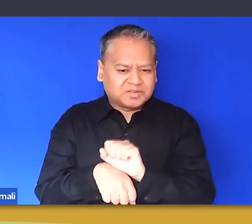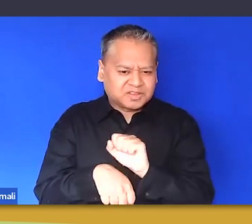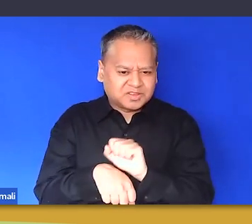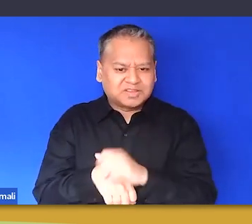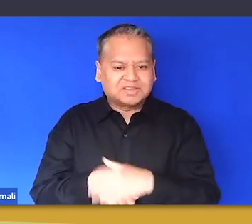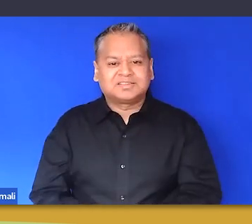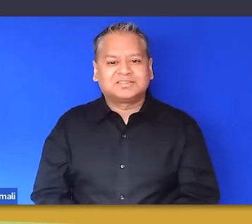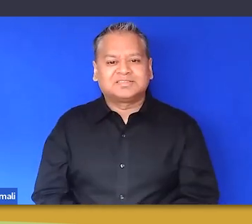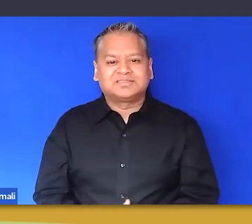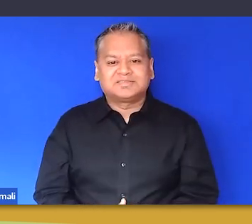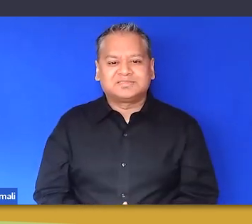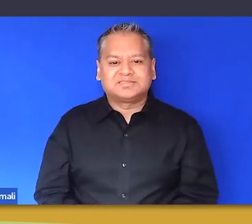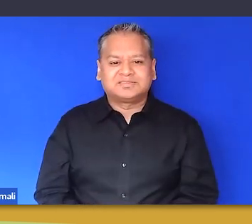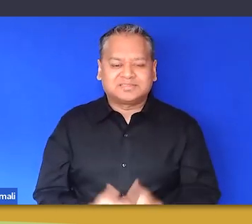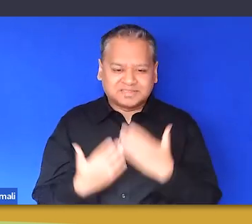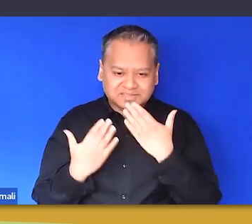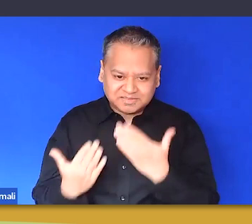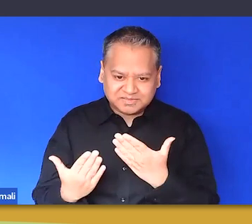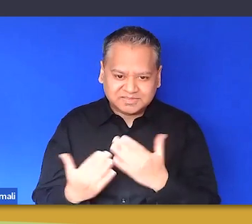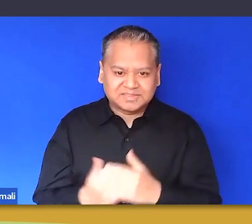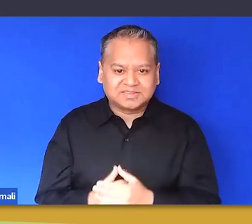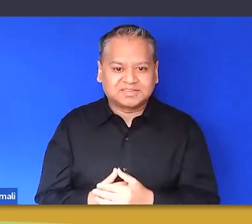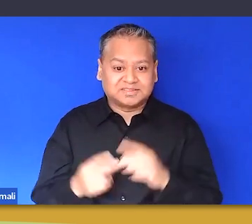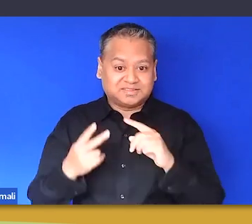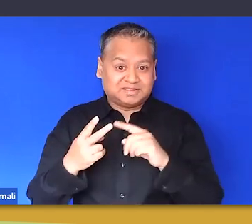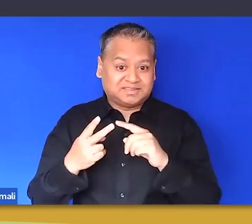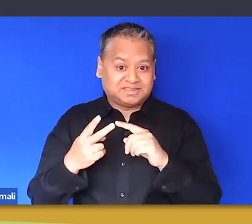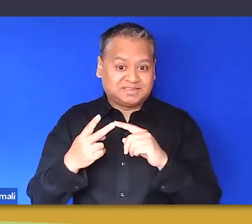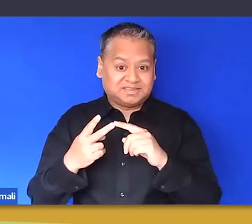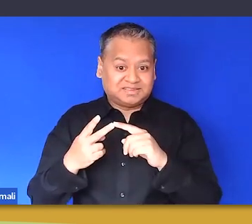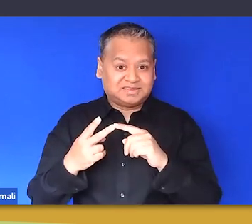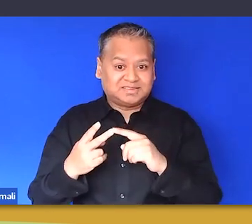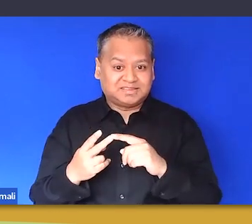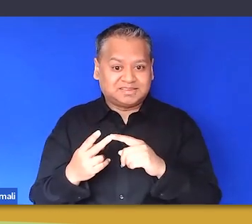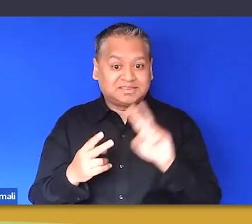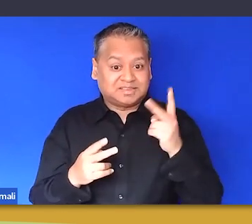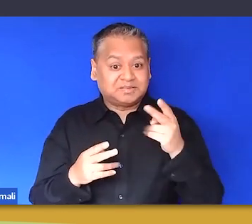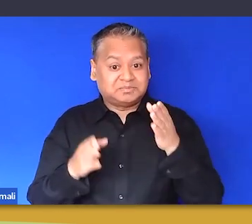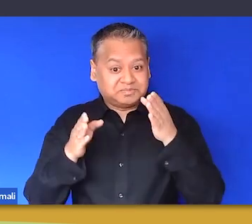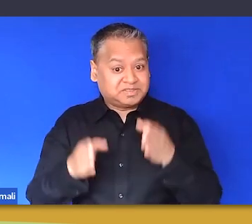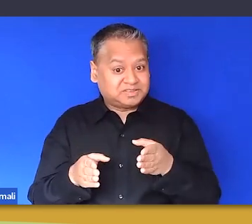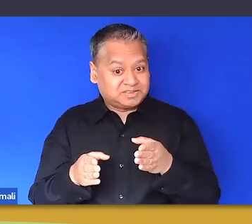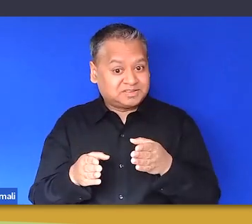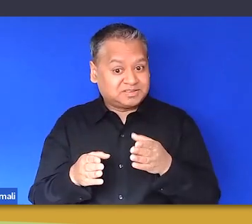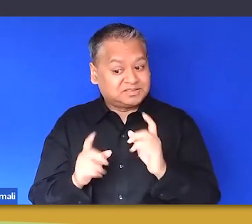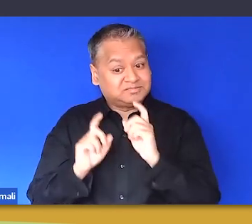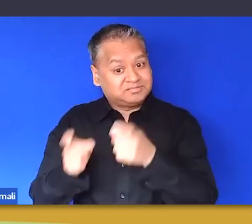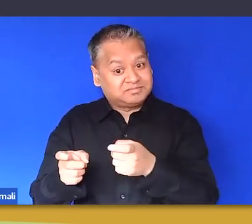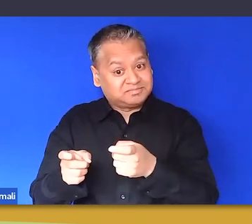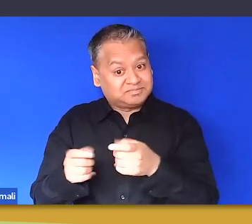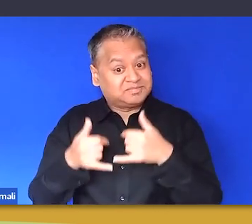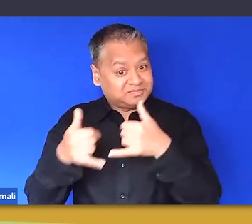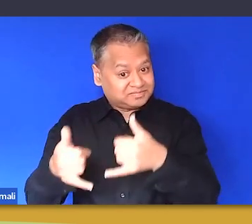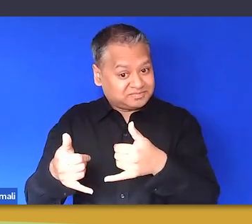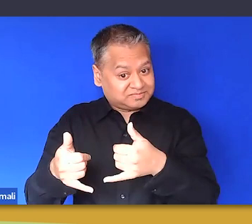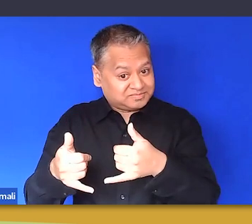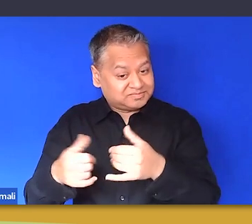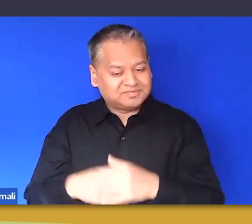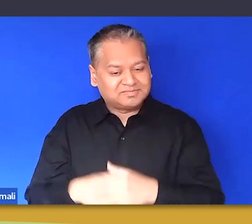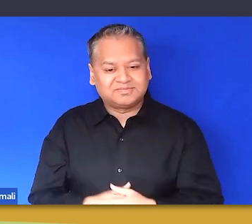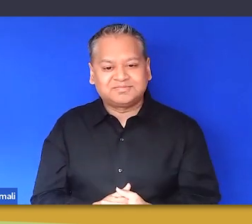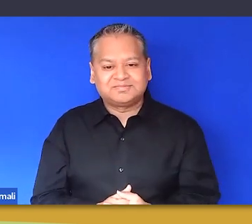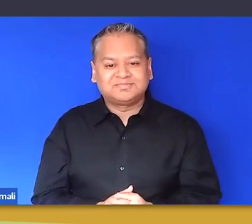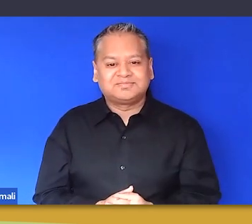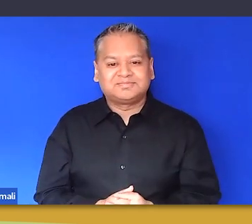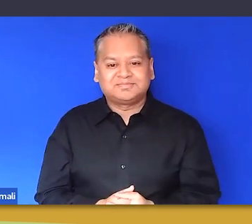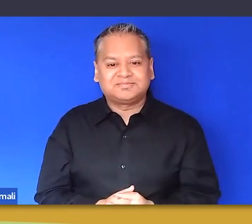Canada more broadly. Our second recipient is the Stand with the Asians Coalition in Burnaby,